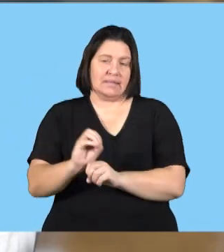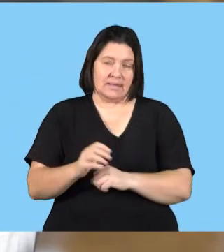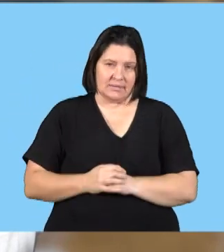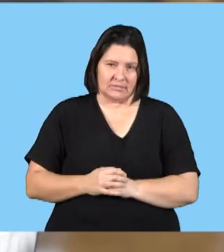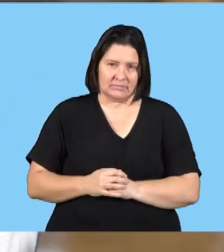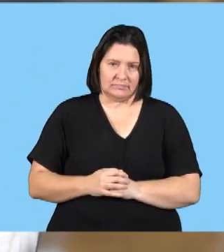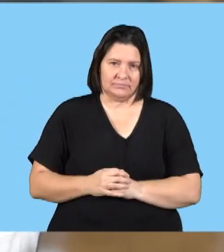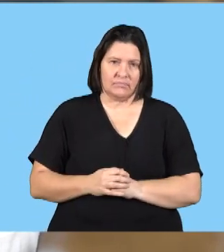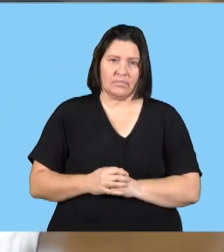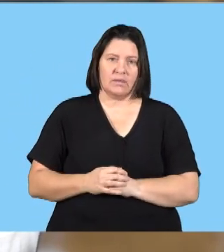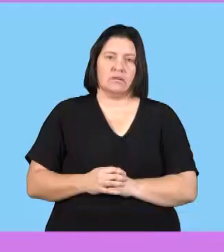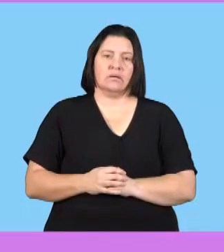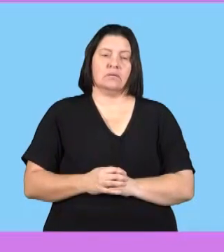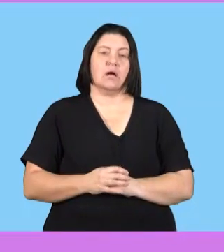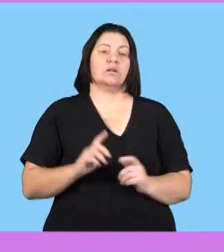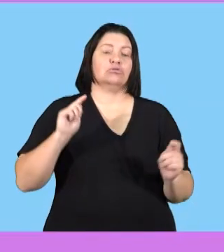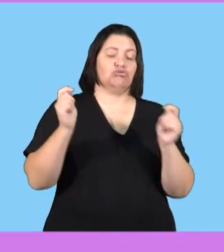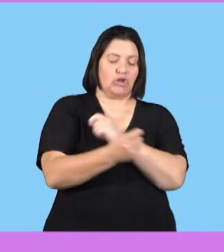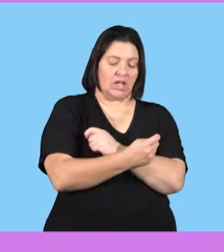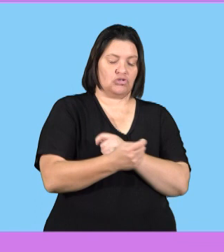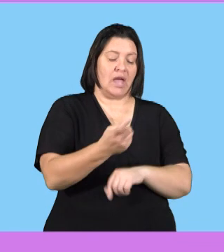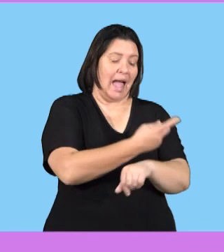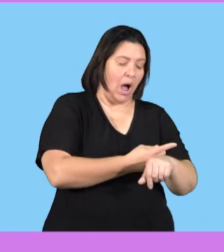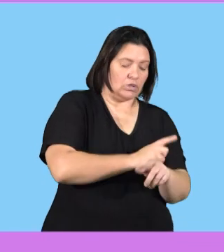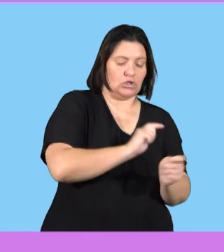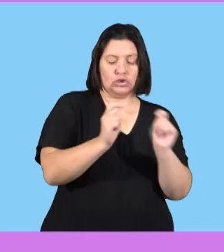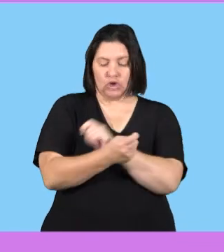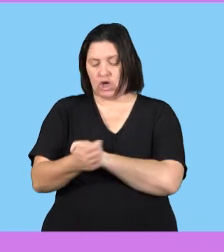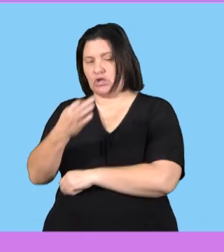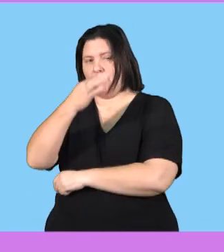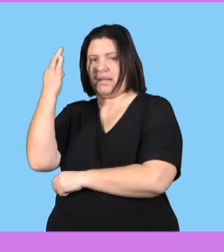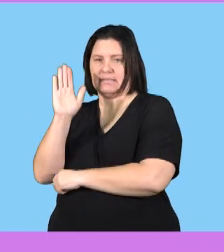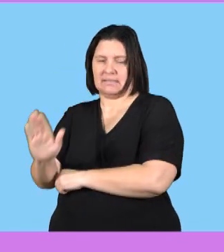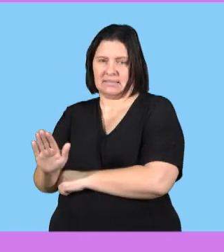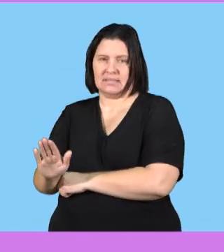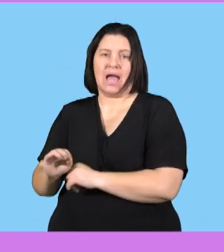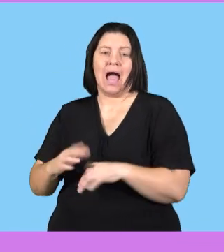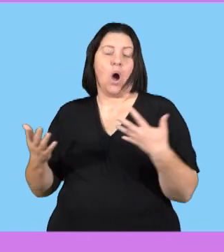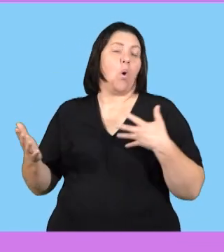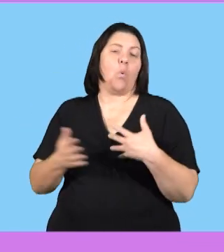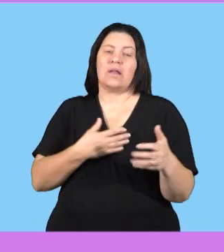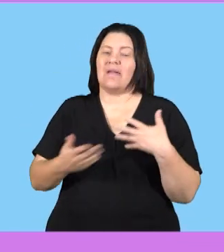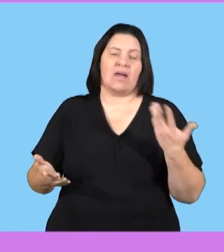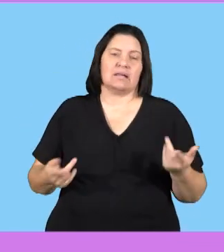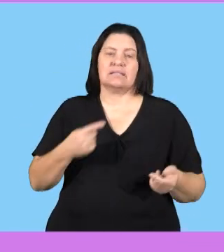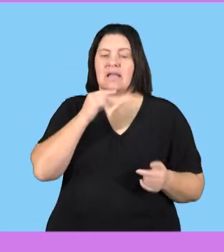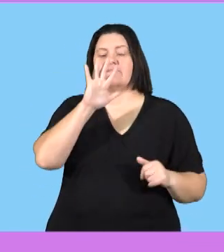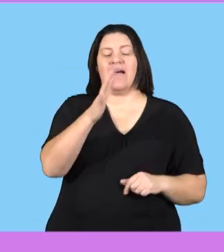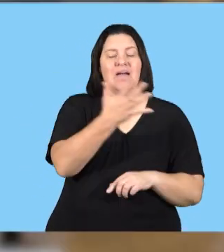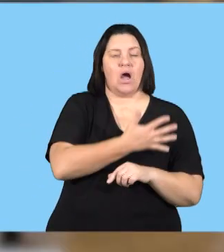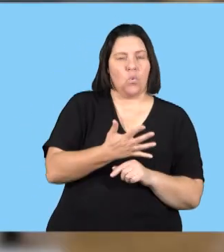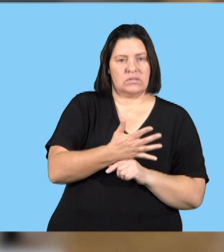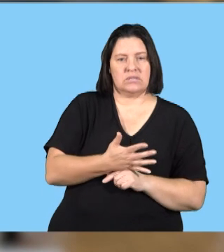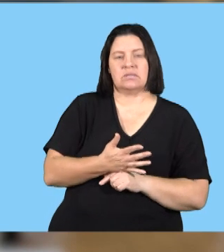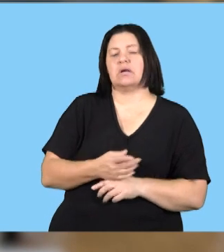part. Okay, so I'm going to repeat, convert hours to minutes, right? And how do we do that? We take whatever, say for example,